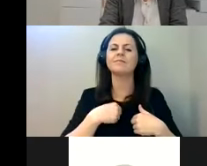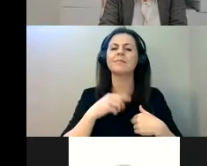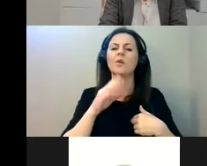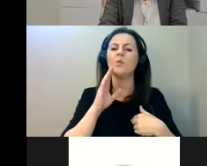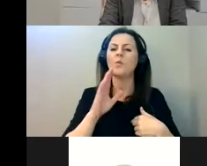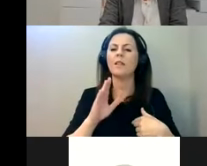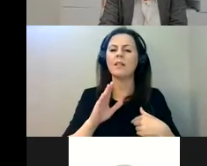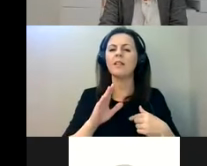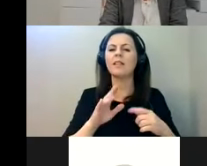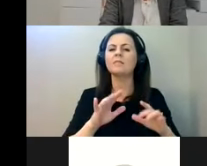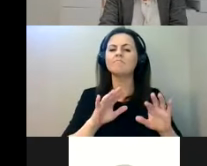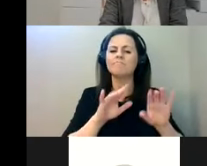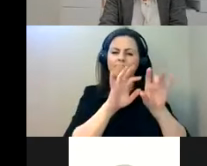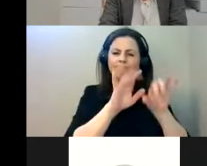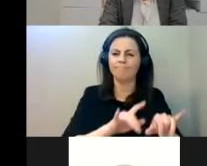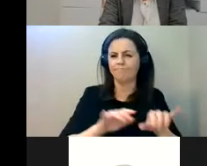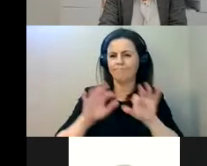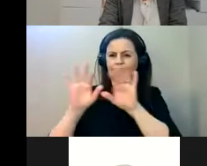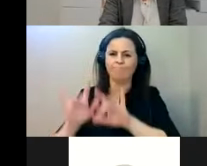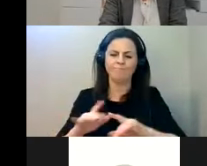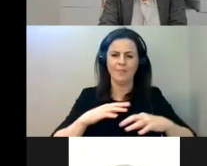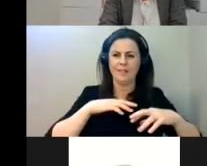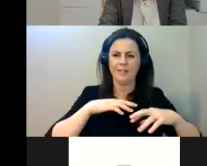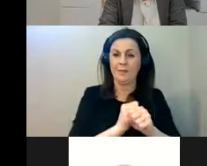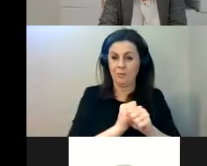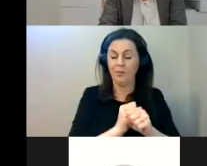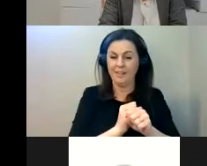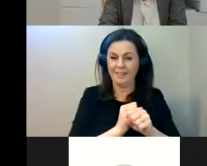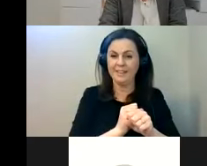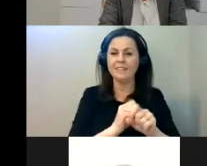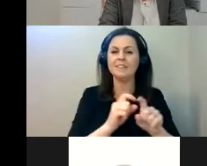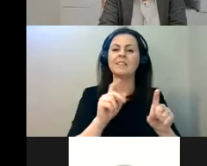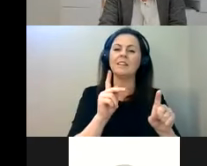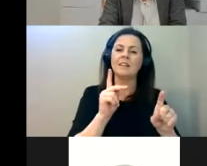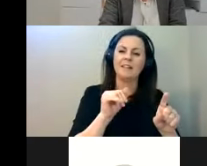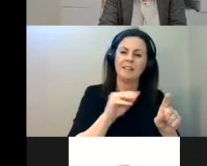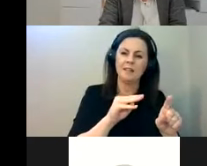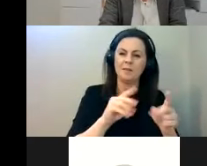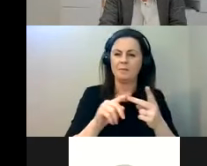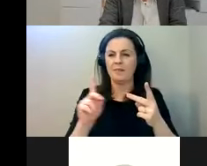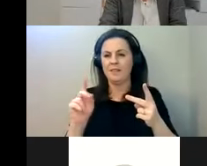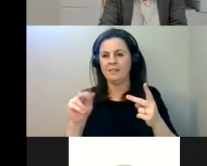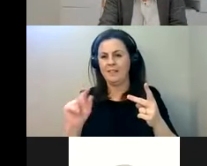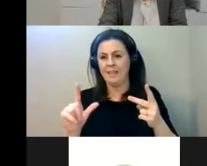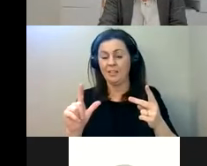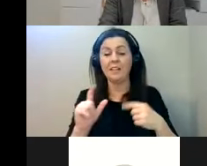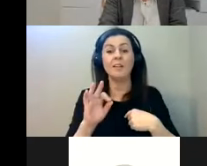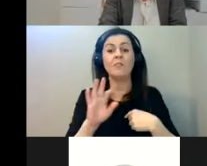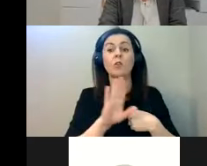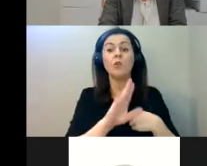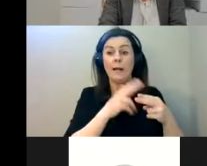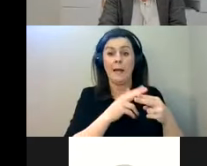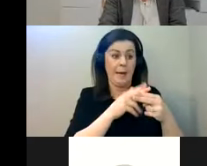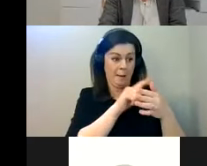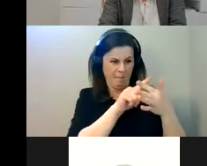some responses. And if your name's been identified, I'll try to get some answers for you. Before we wrap up, I just